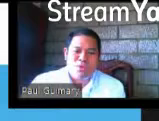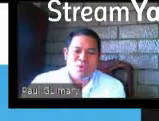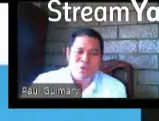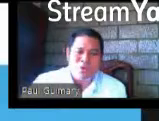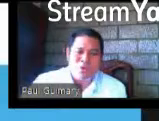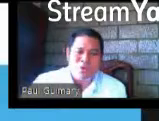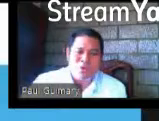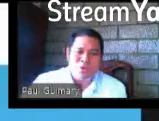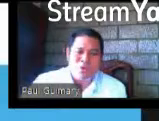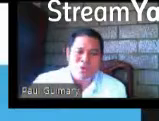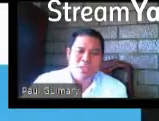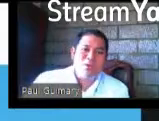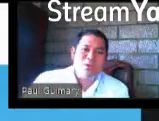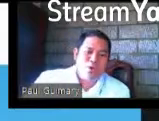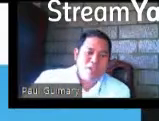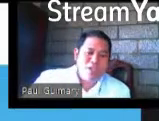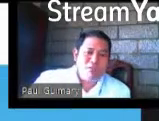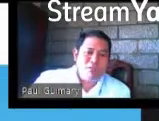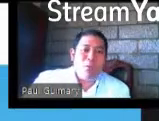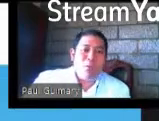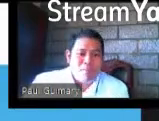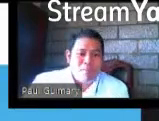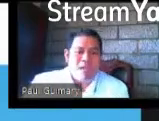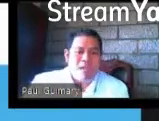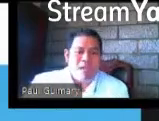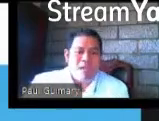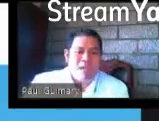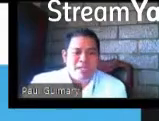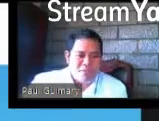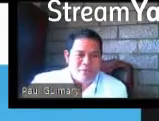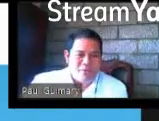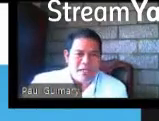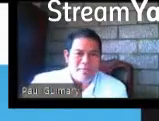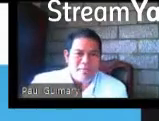protocols and close coordination with parents.